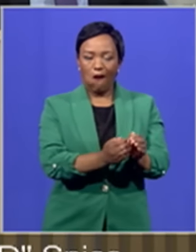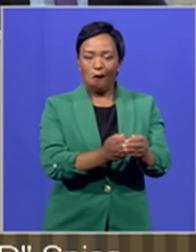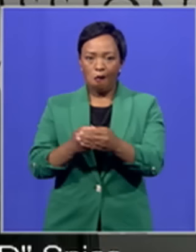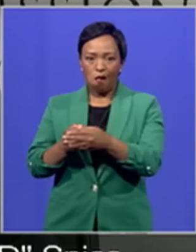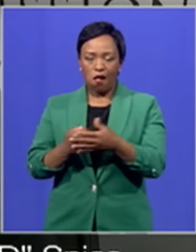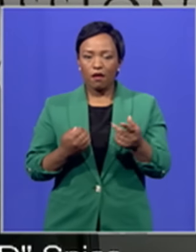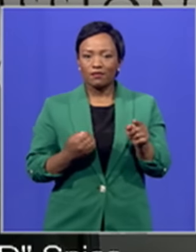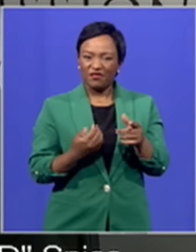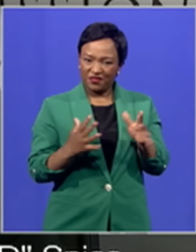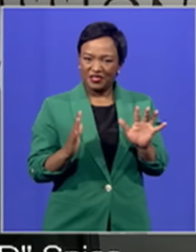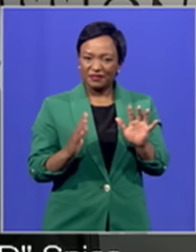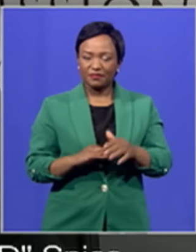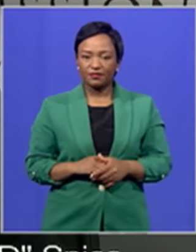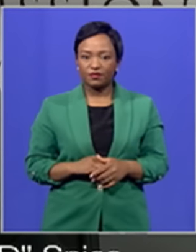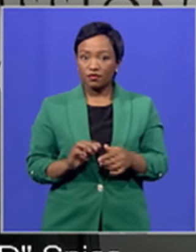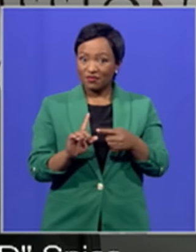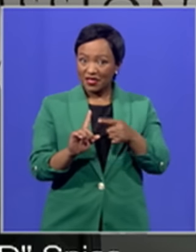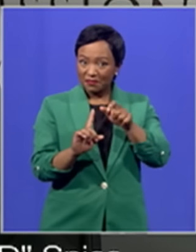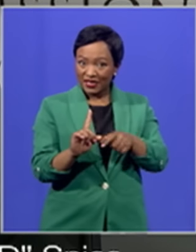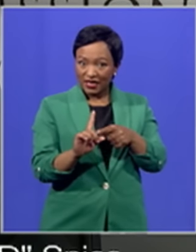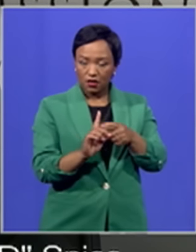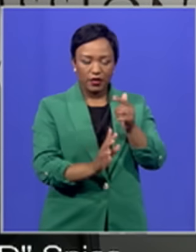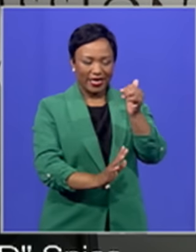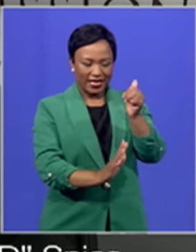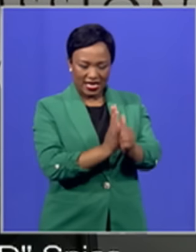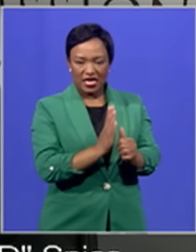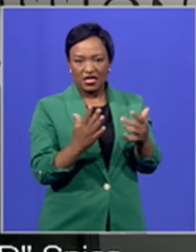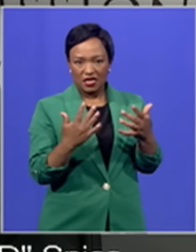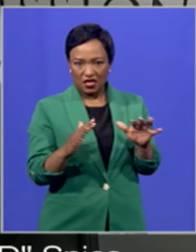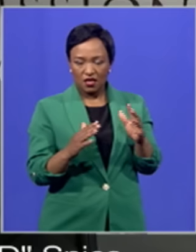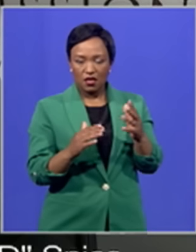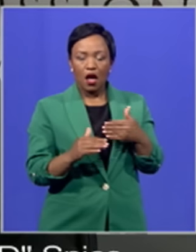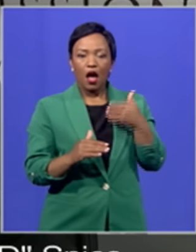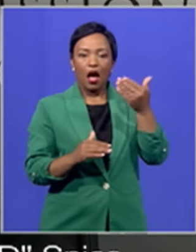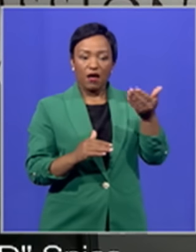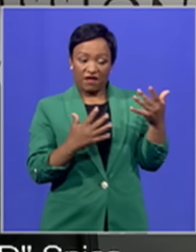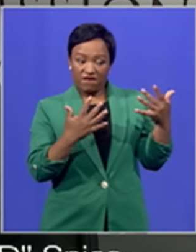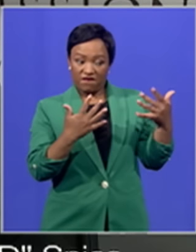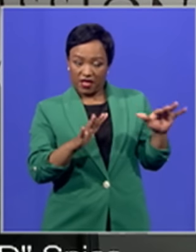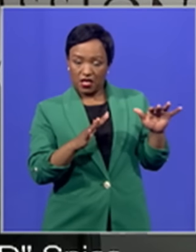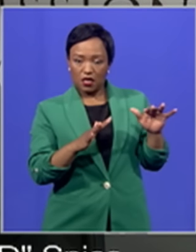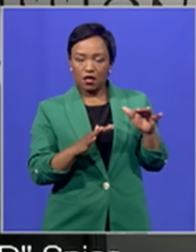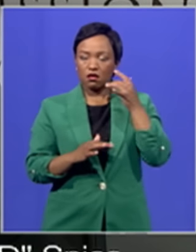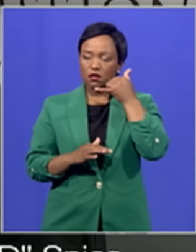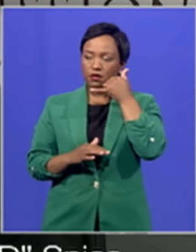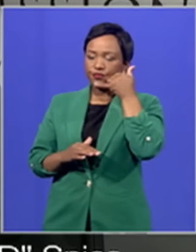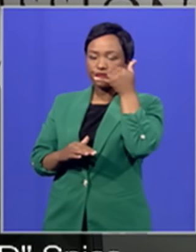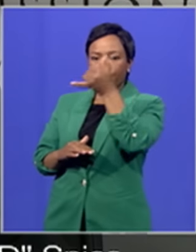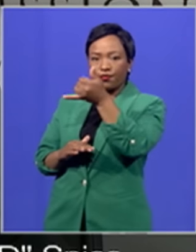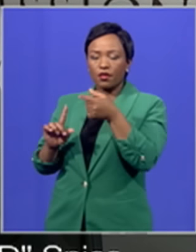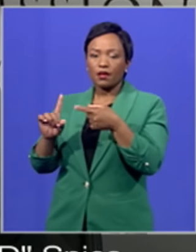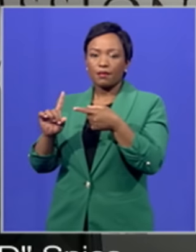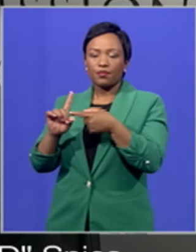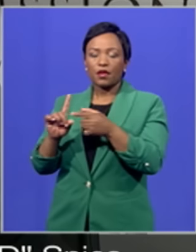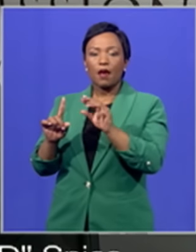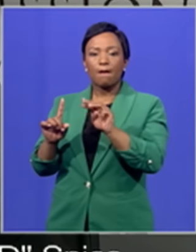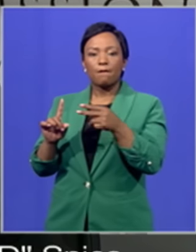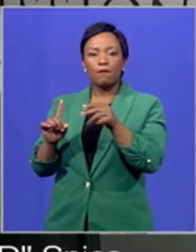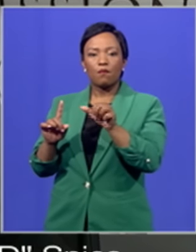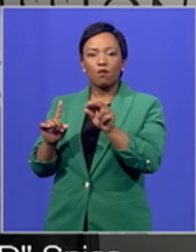this person, they killed him. And from the scene, they called Brigadier Makwanasi after it took place now. And